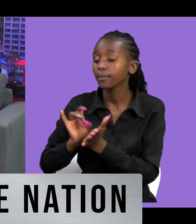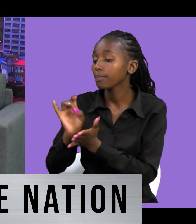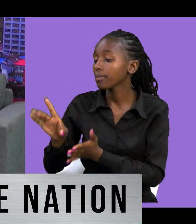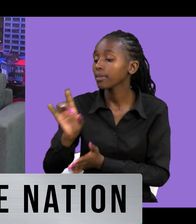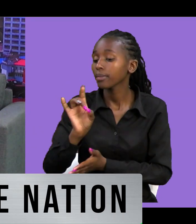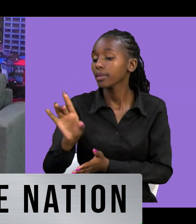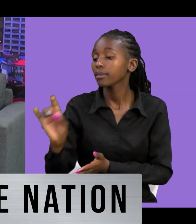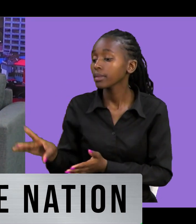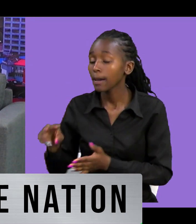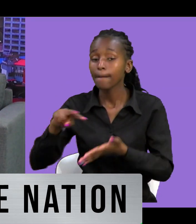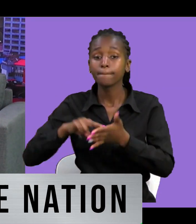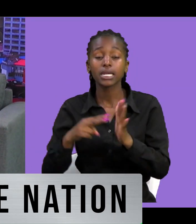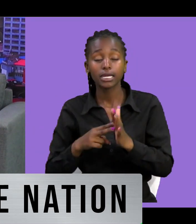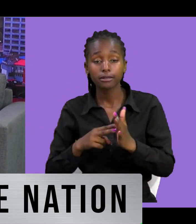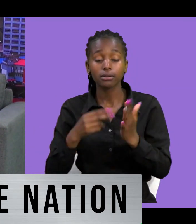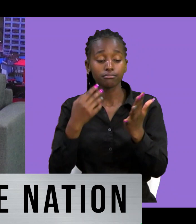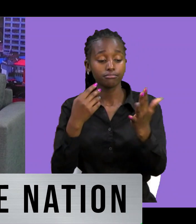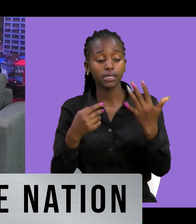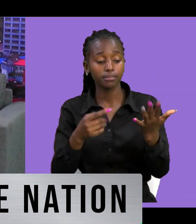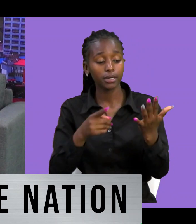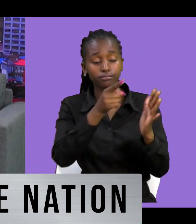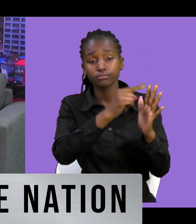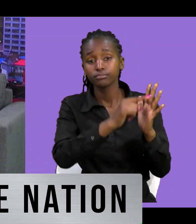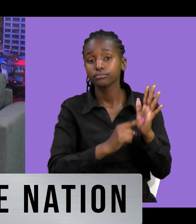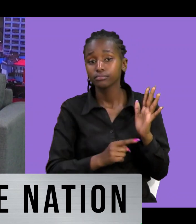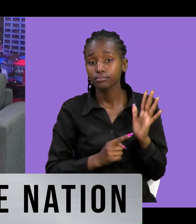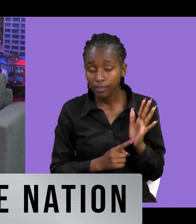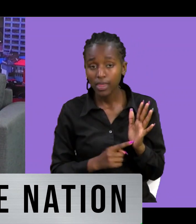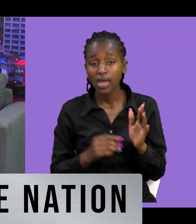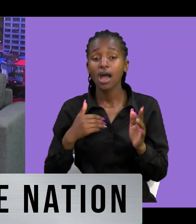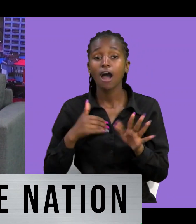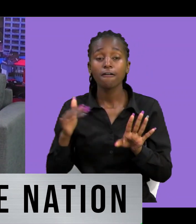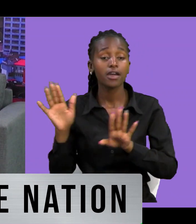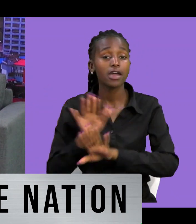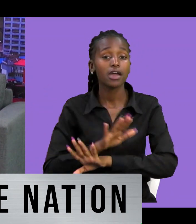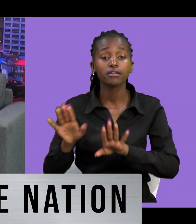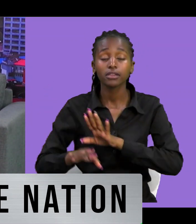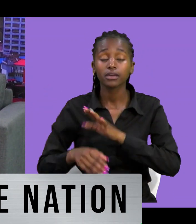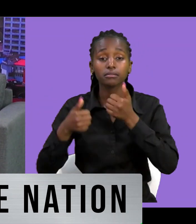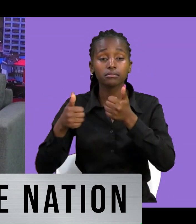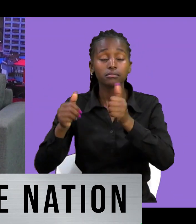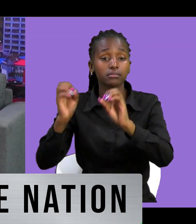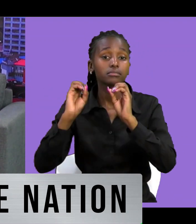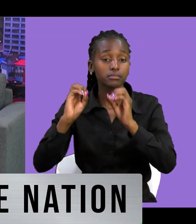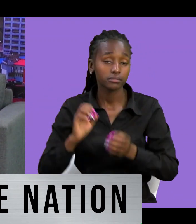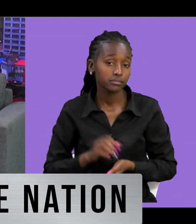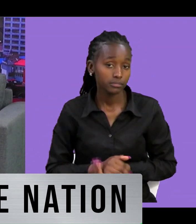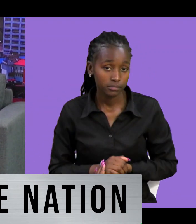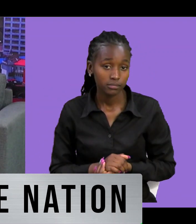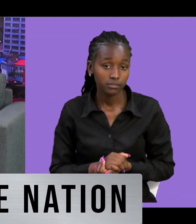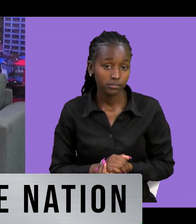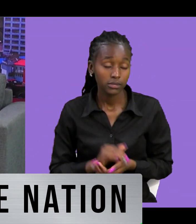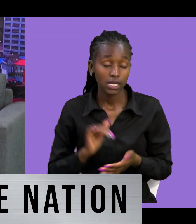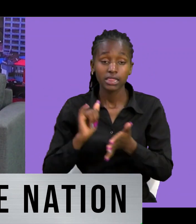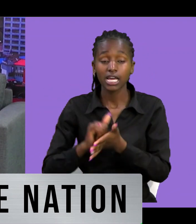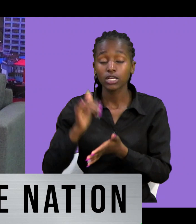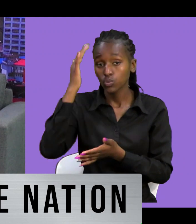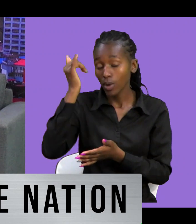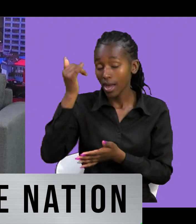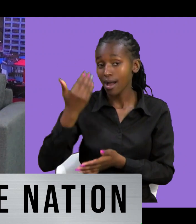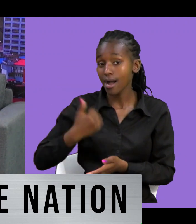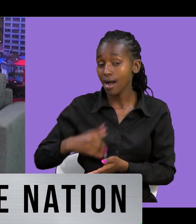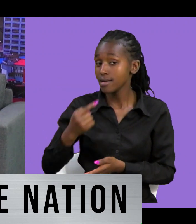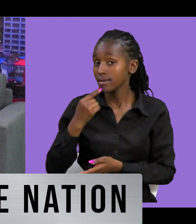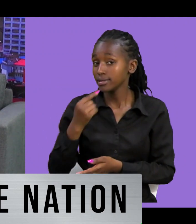everything Right. that those people, that the parties discussed. Right. And that's why I'm still coming back.